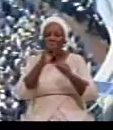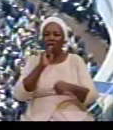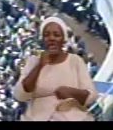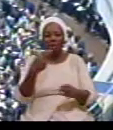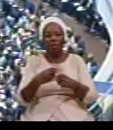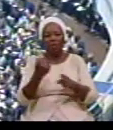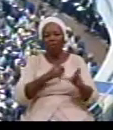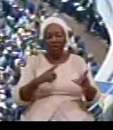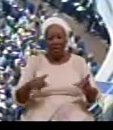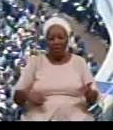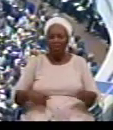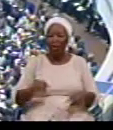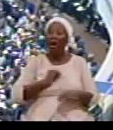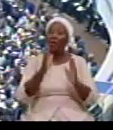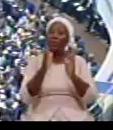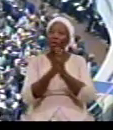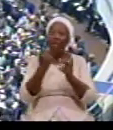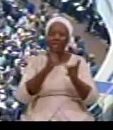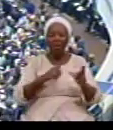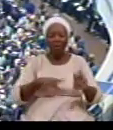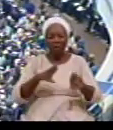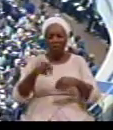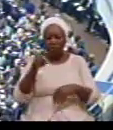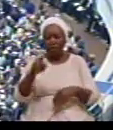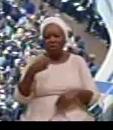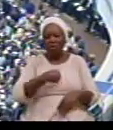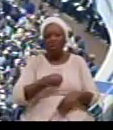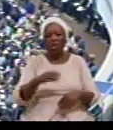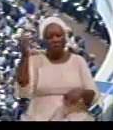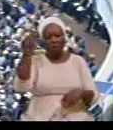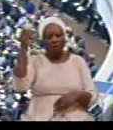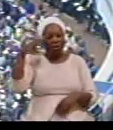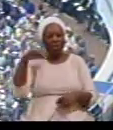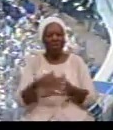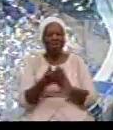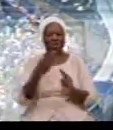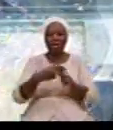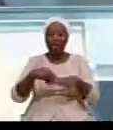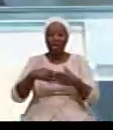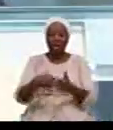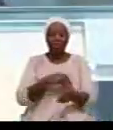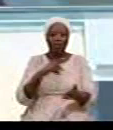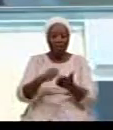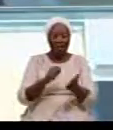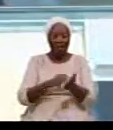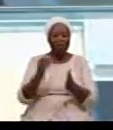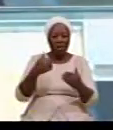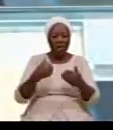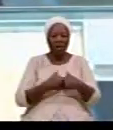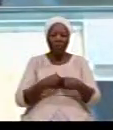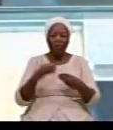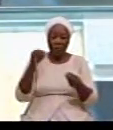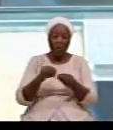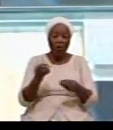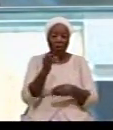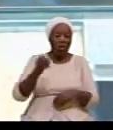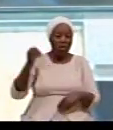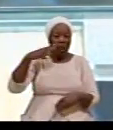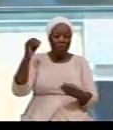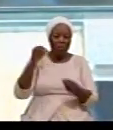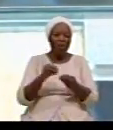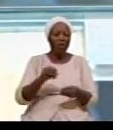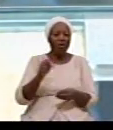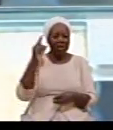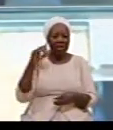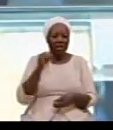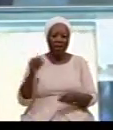grace. In the New Testament, we have greater grace, greater understanding, greater knowledge.